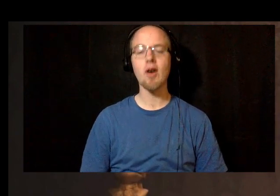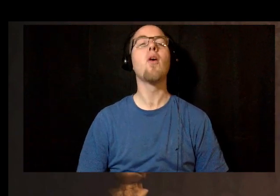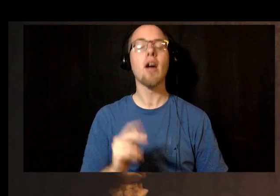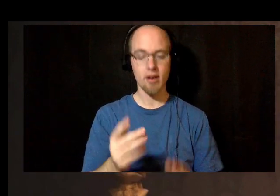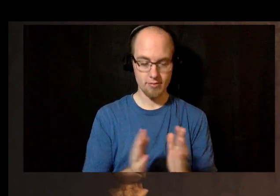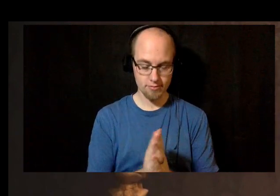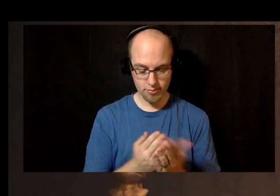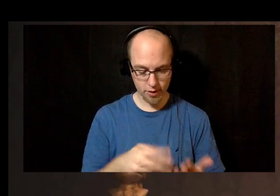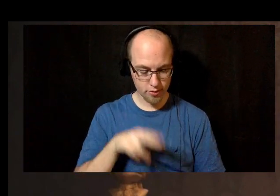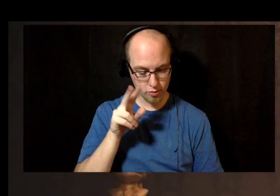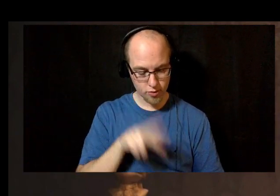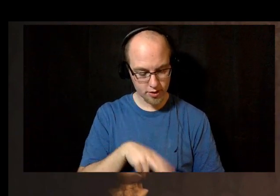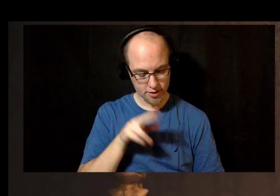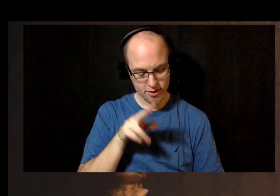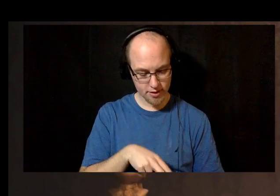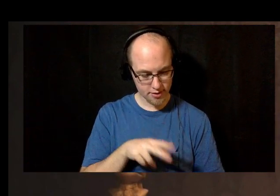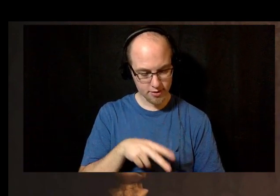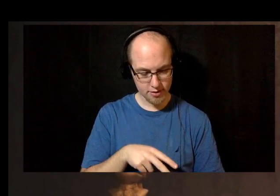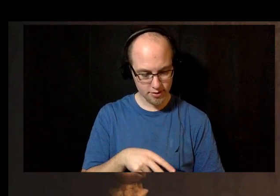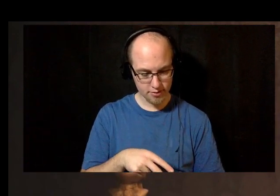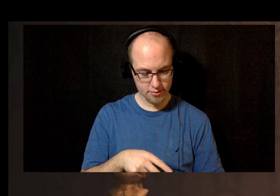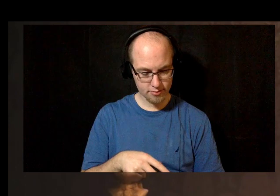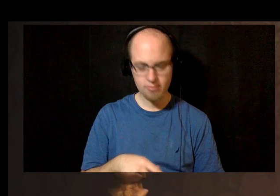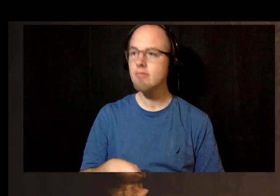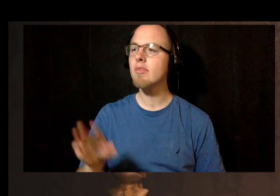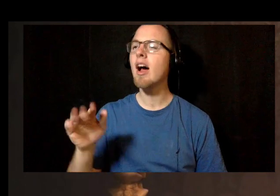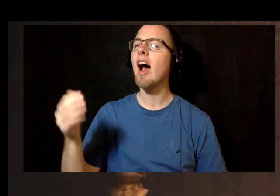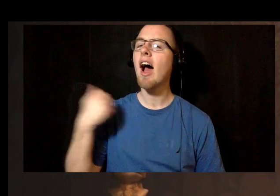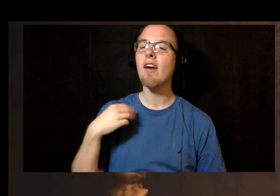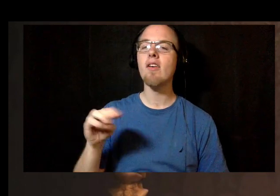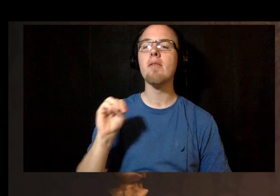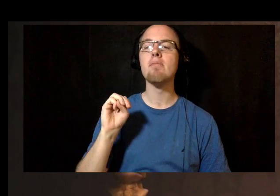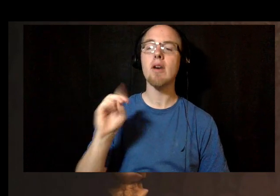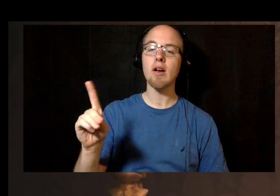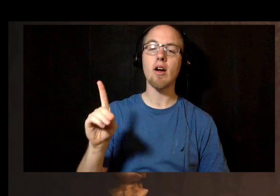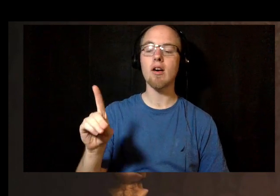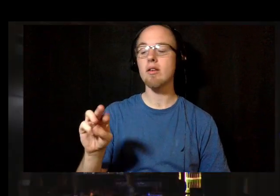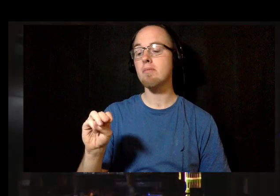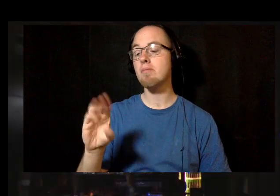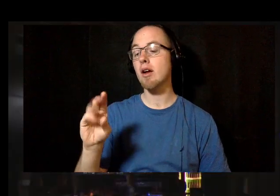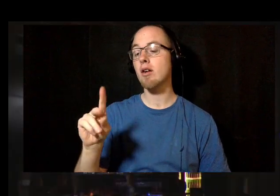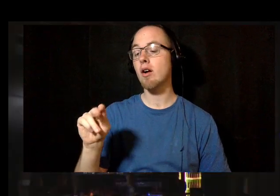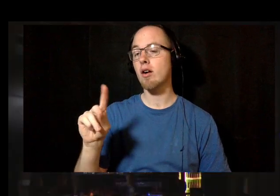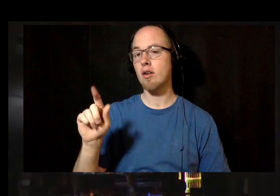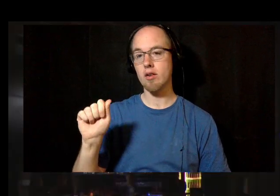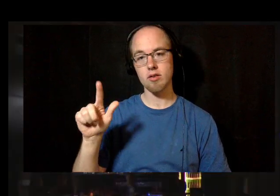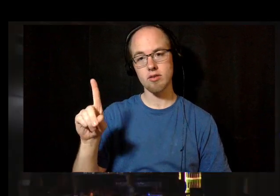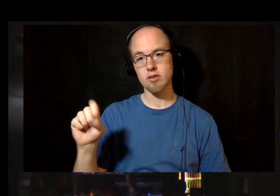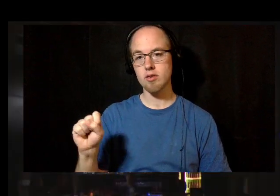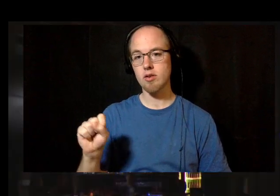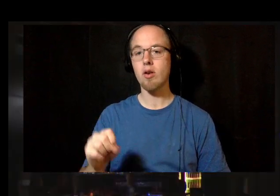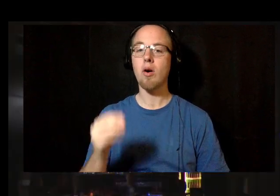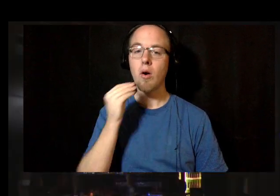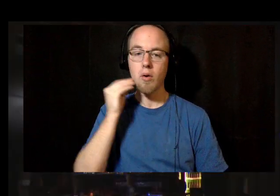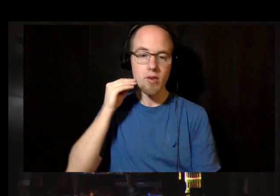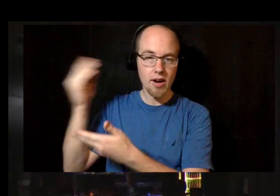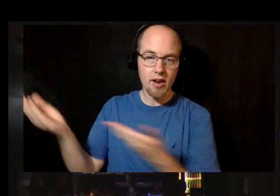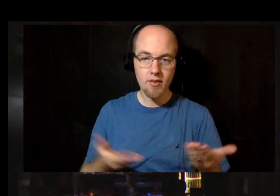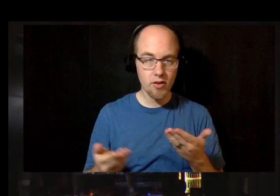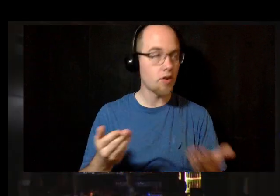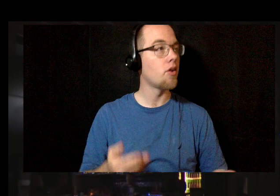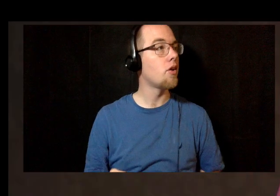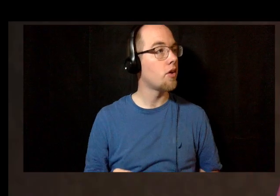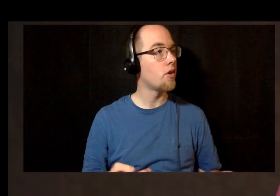book. You know we've got McDonald's home delivery now? Does anyone do that?